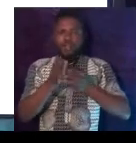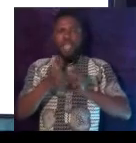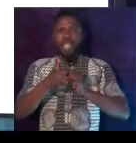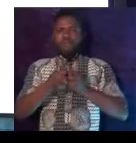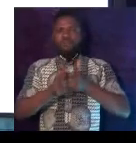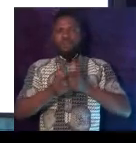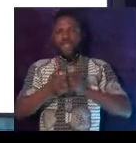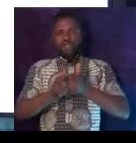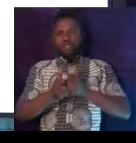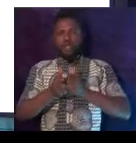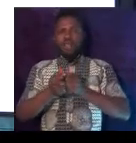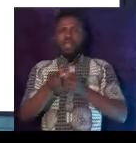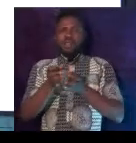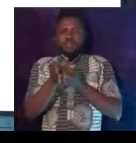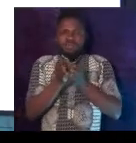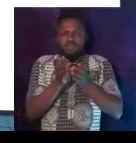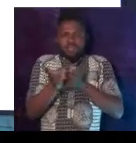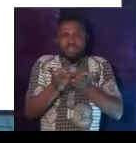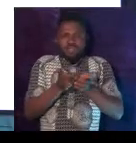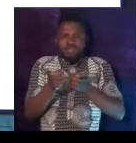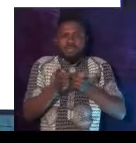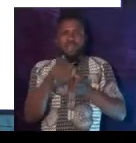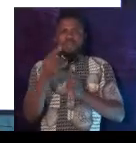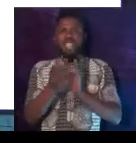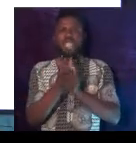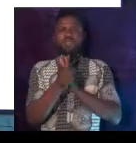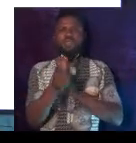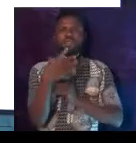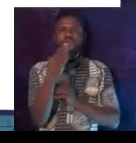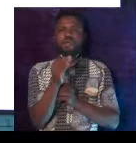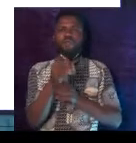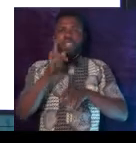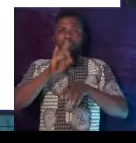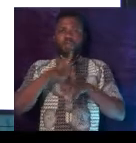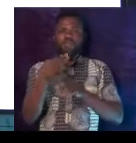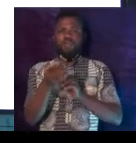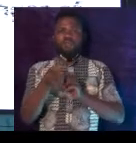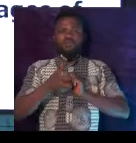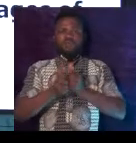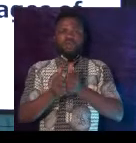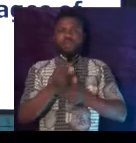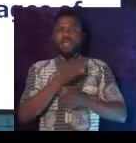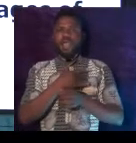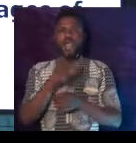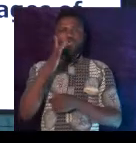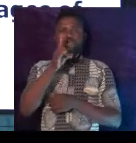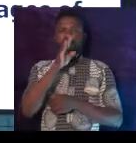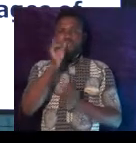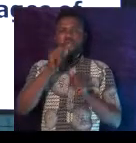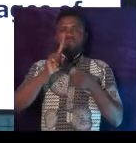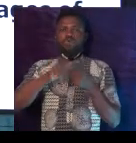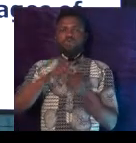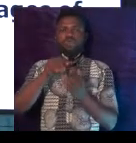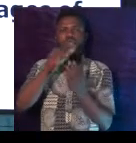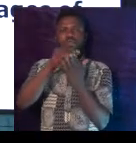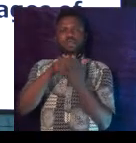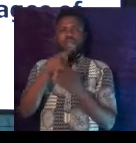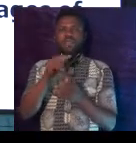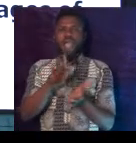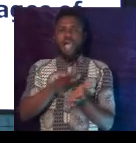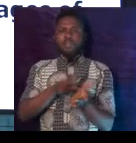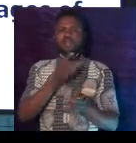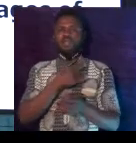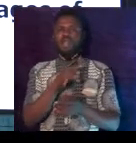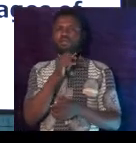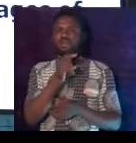to define friction, describe the effects of friction, and you should be able to state